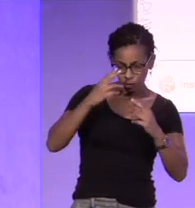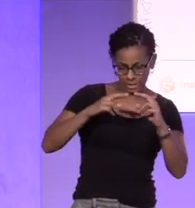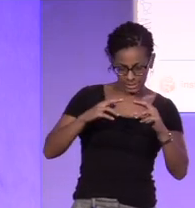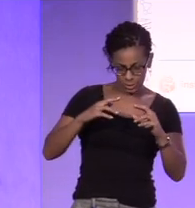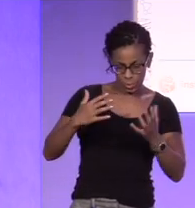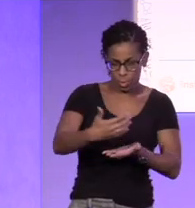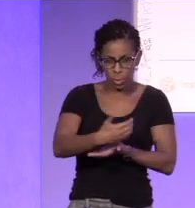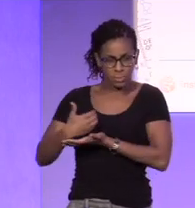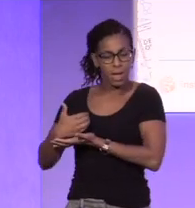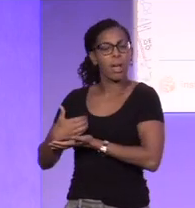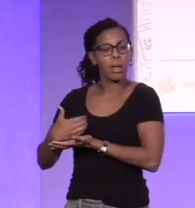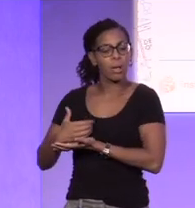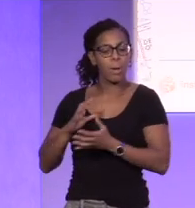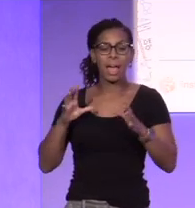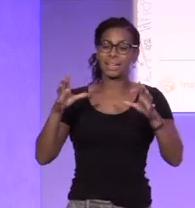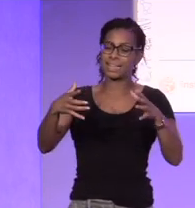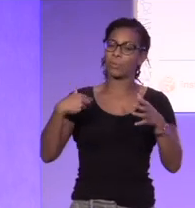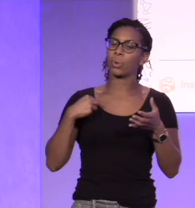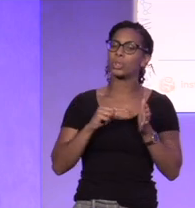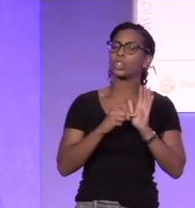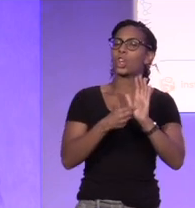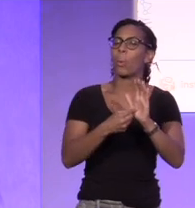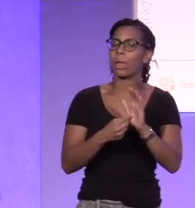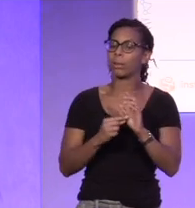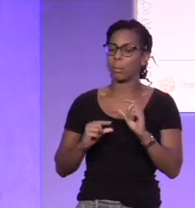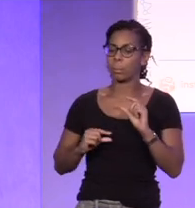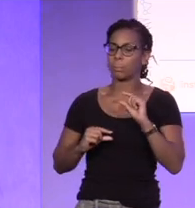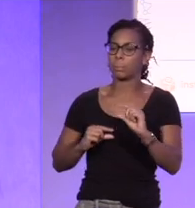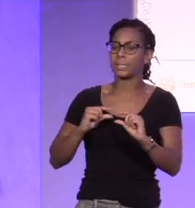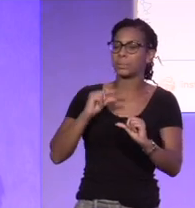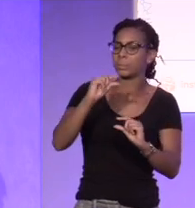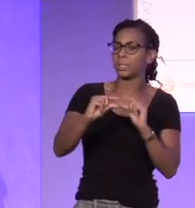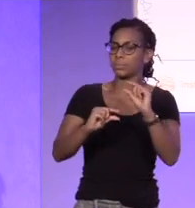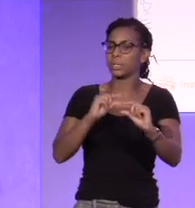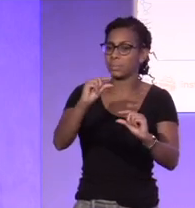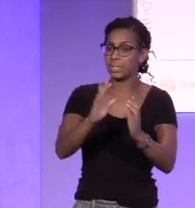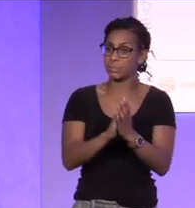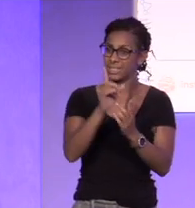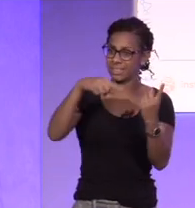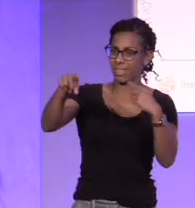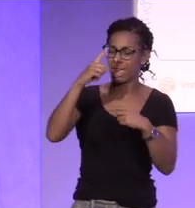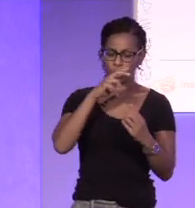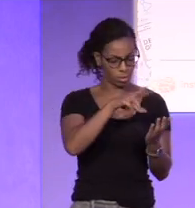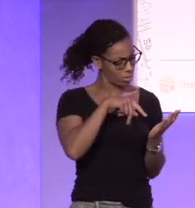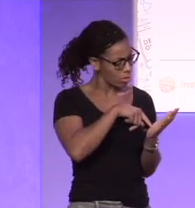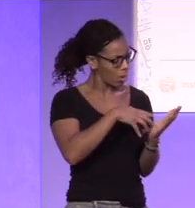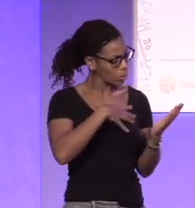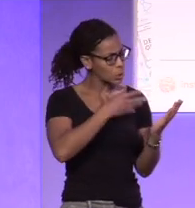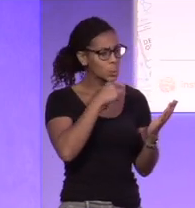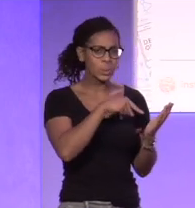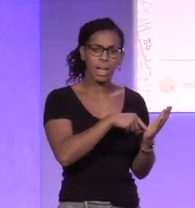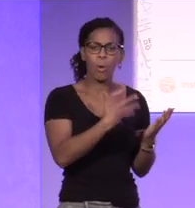on a case-by-case basis so they could choose whether to use them or to cast them to one side. This was all about